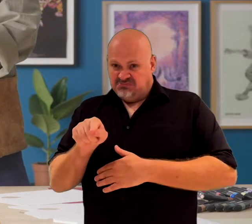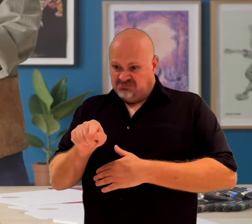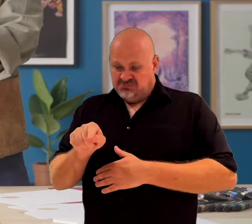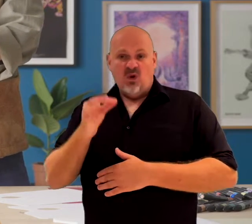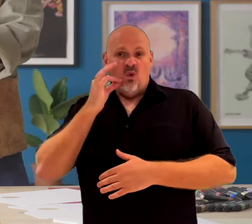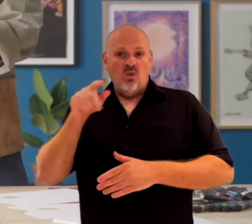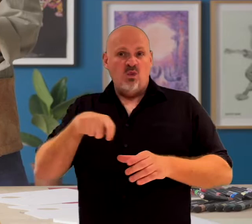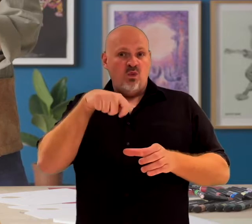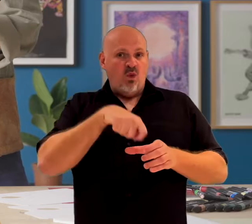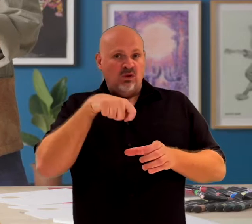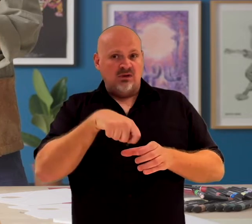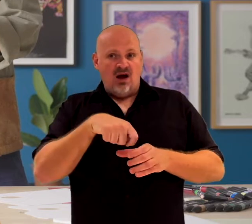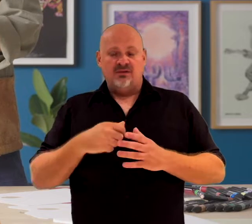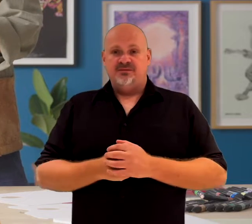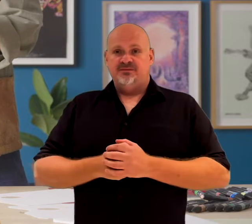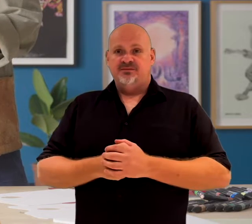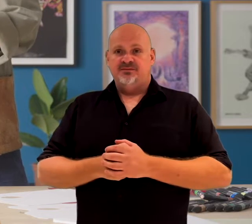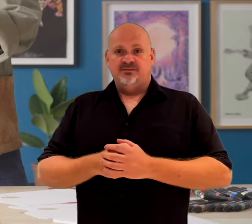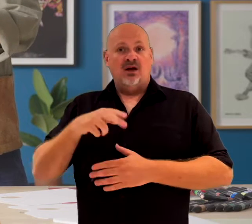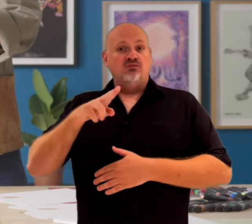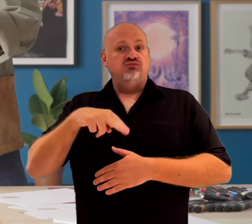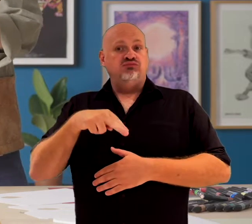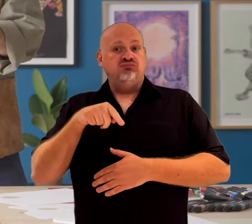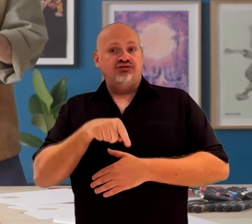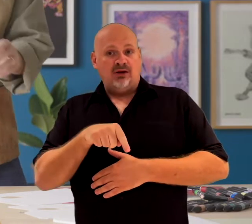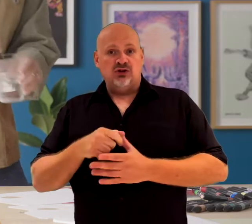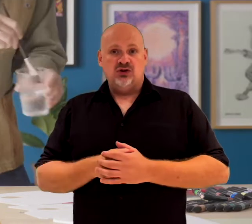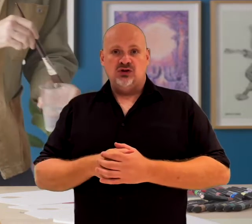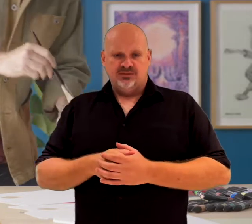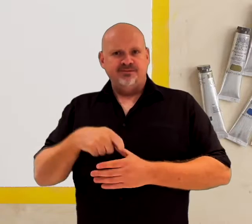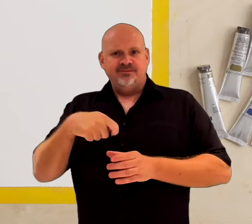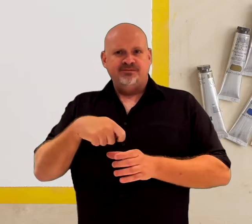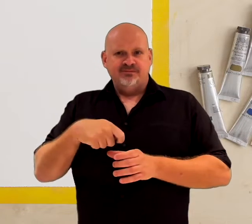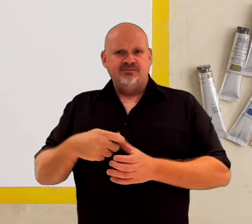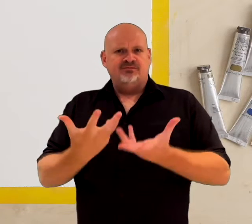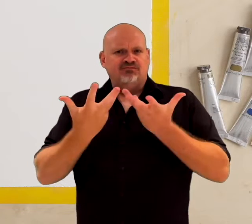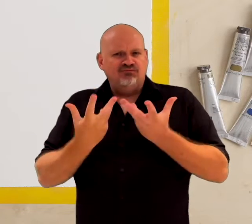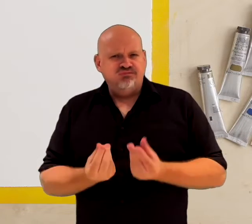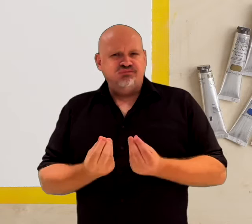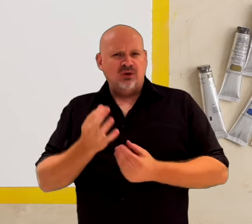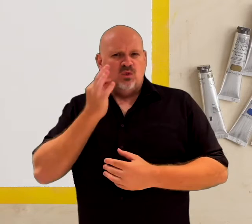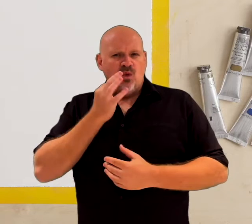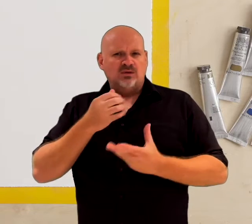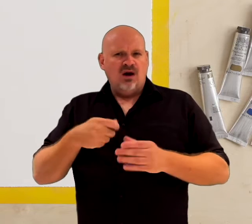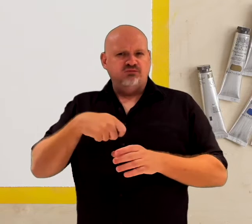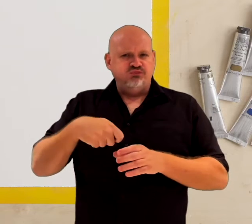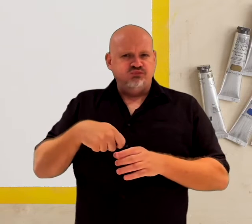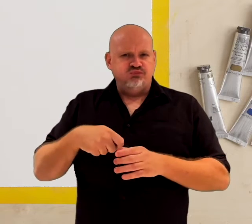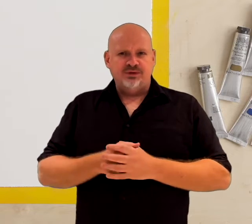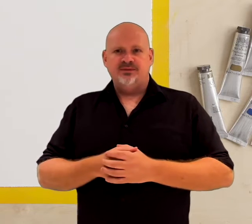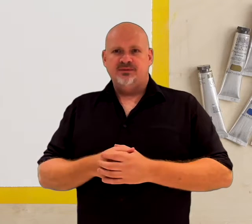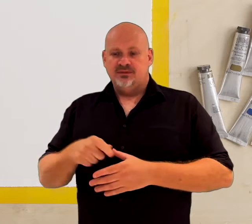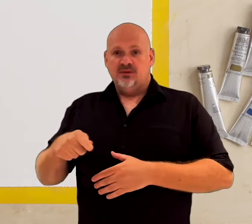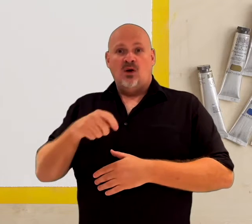brush sort of nice and doused with water, and you drop a little water onto the paint right